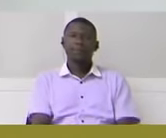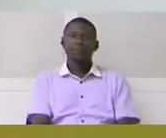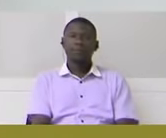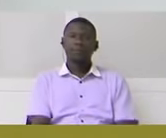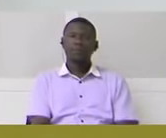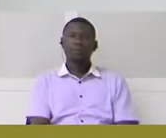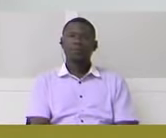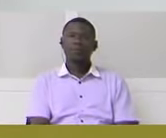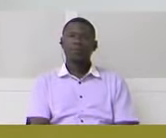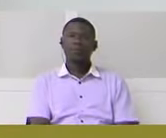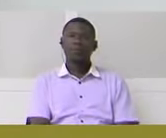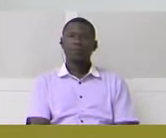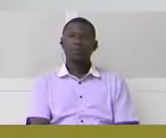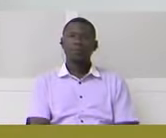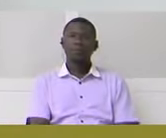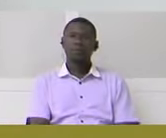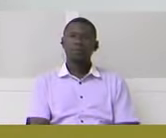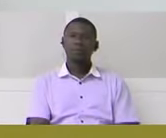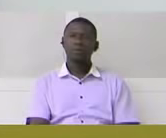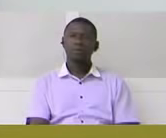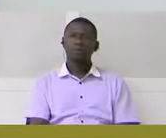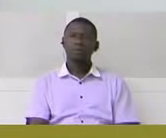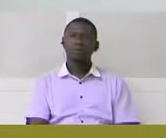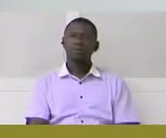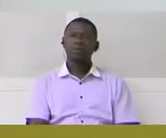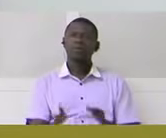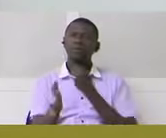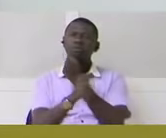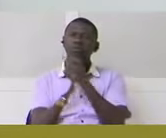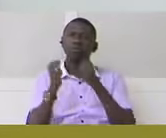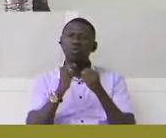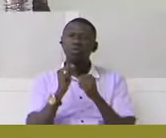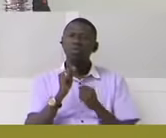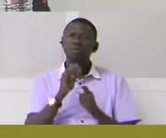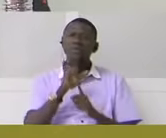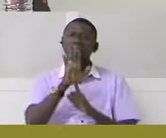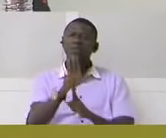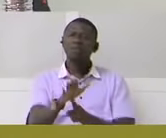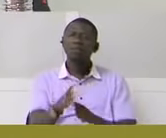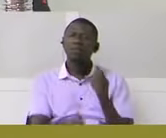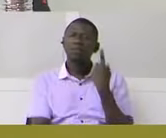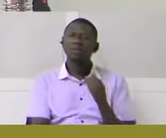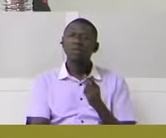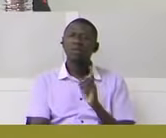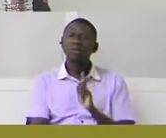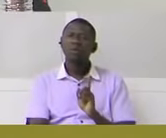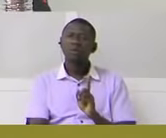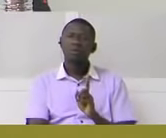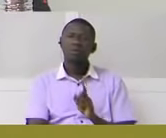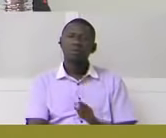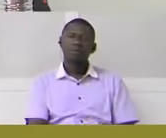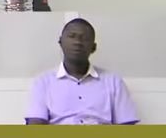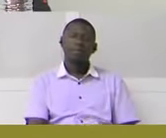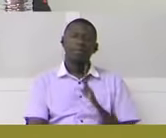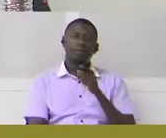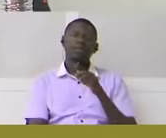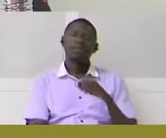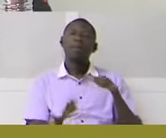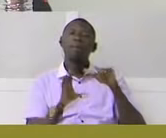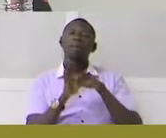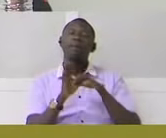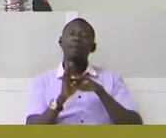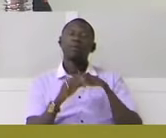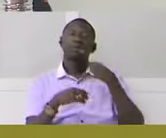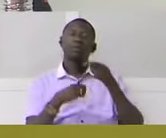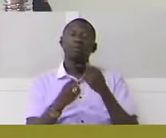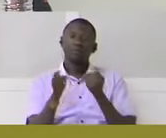situations like kul membe lare an al halo men kam da nyaadi where members of the convoy attacked members of the public. Gamen